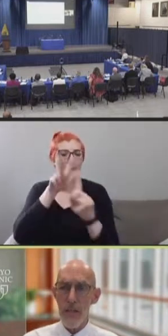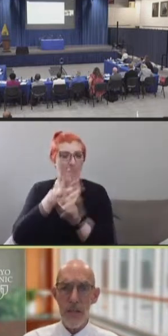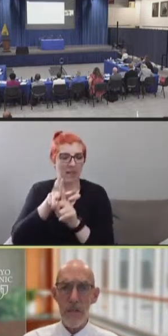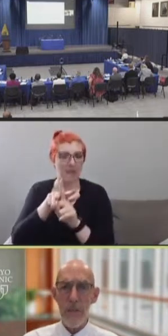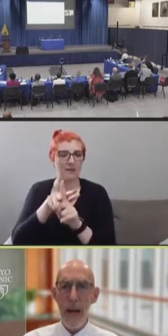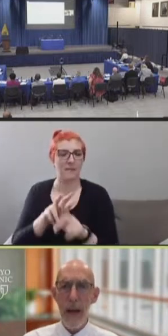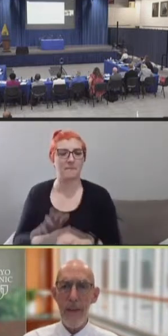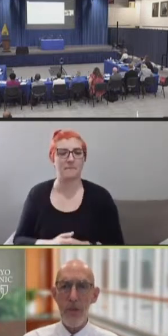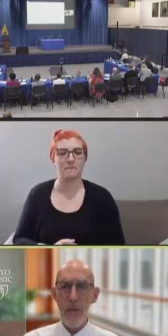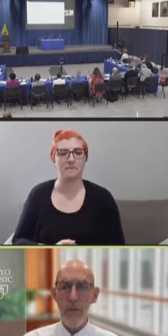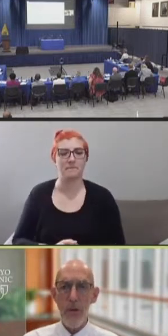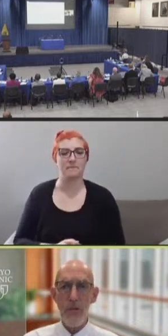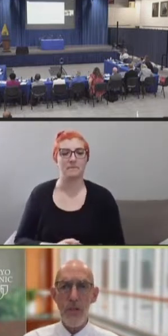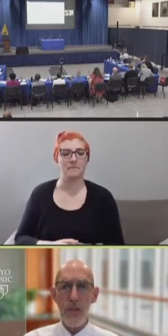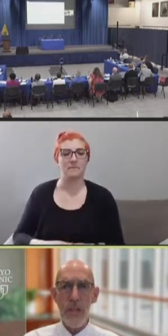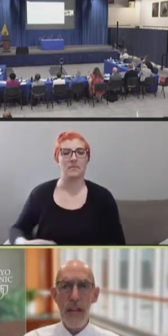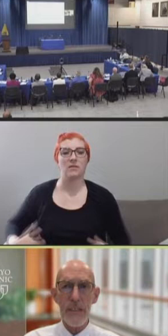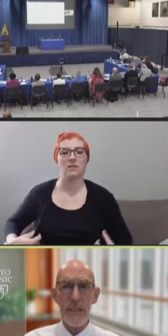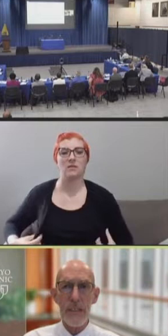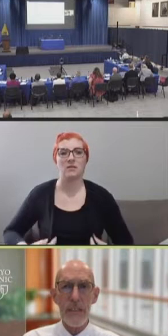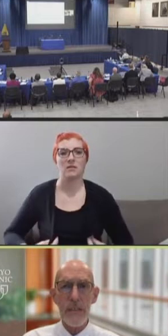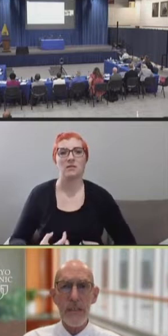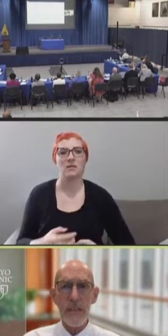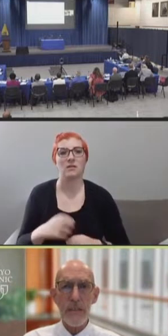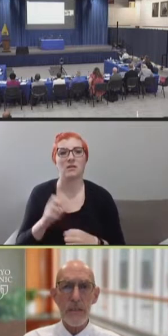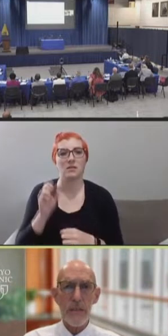and systems biology approaches. Next.